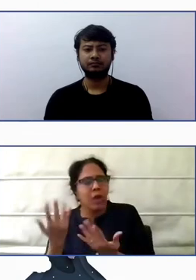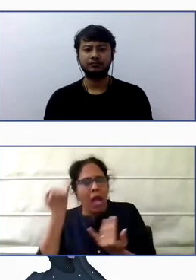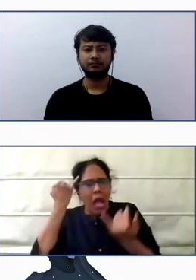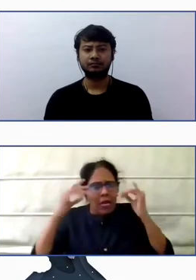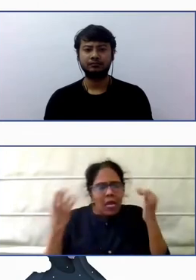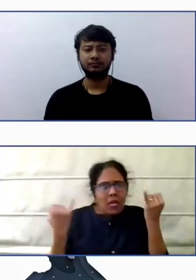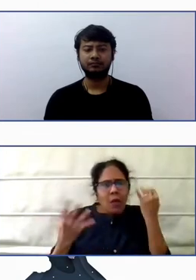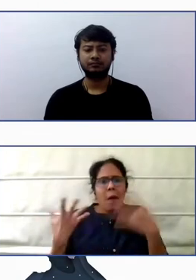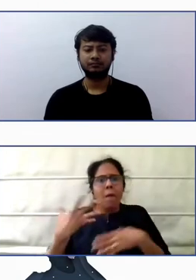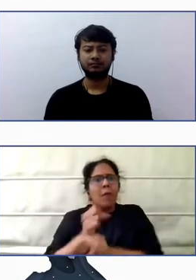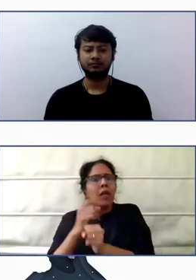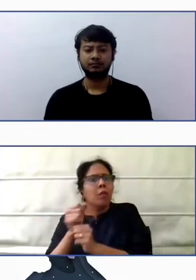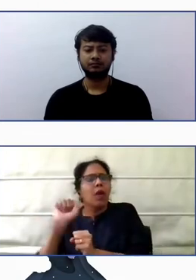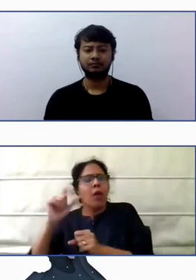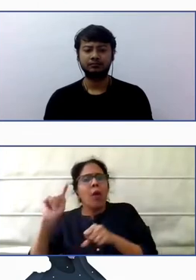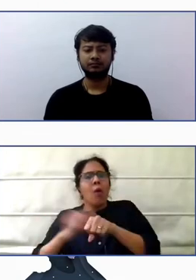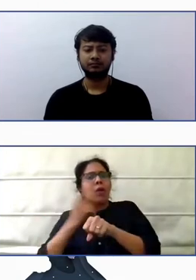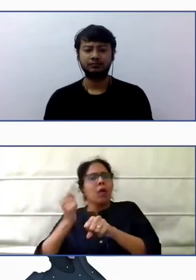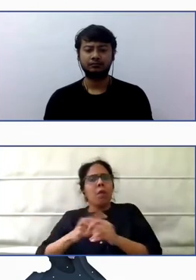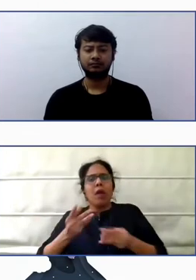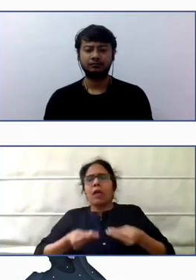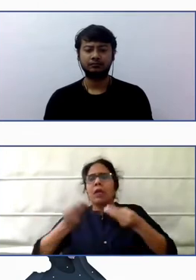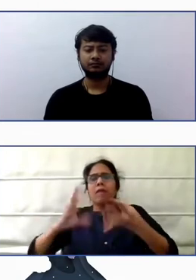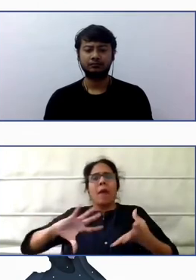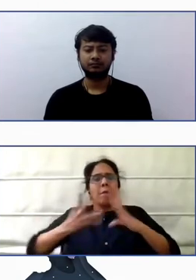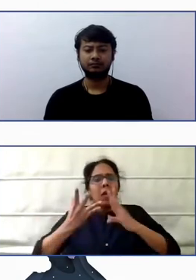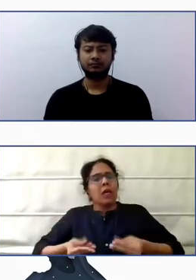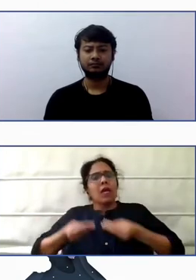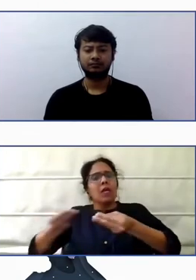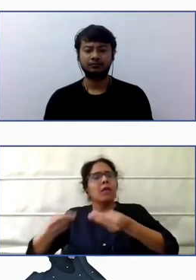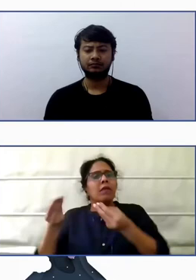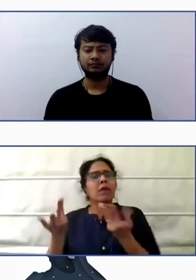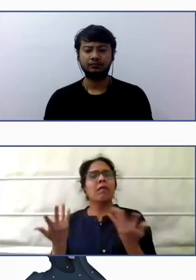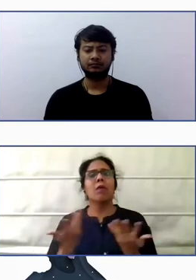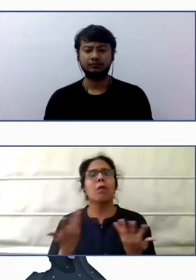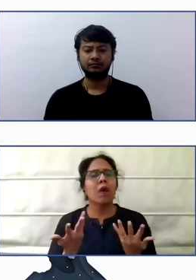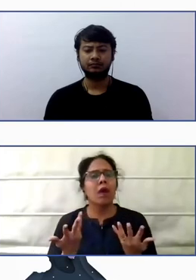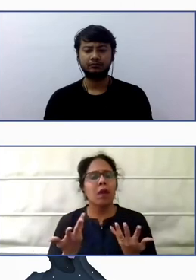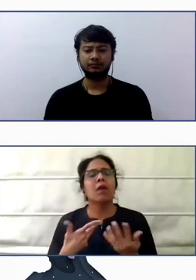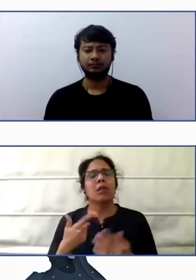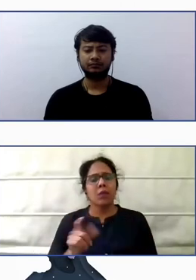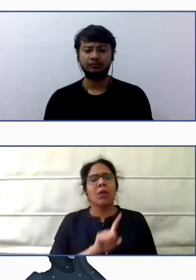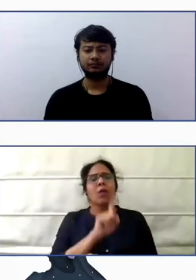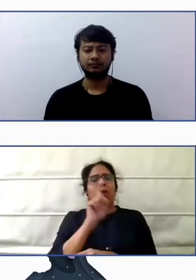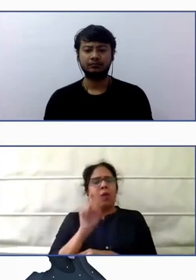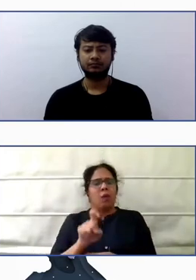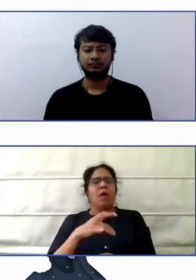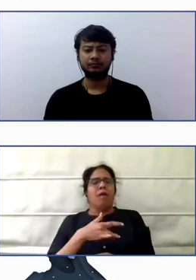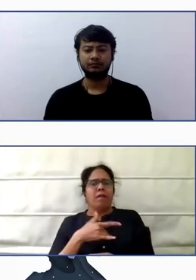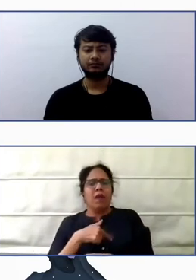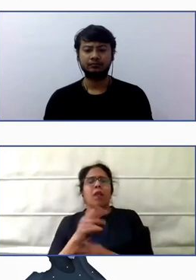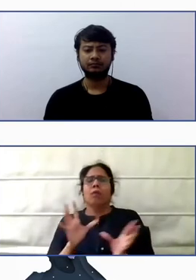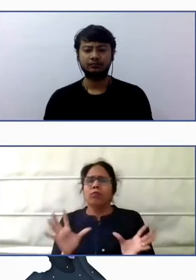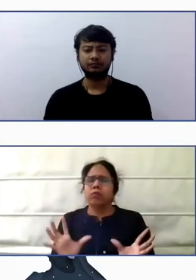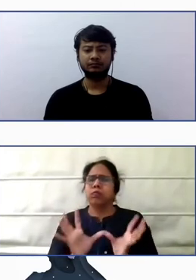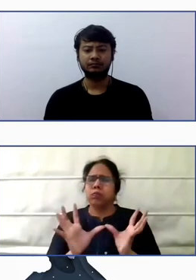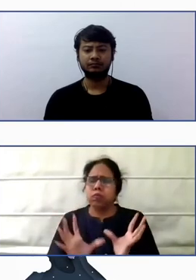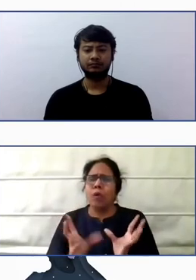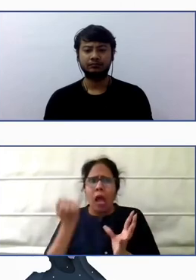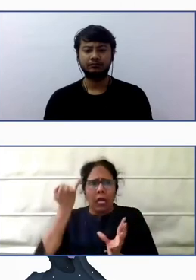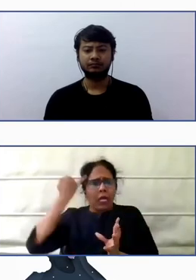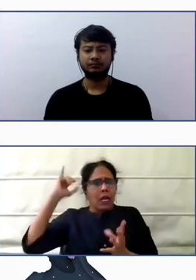Where are the opportunities that we are creating for them? I think that's where our push is towards, are we truly creating